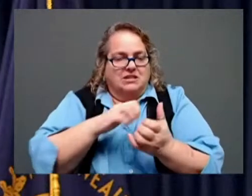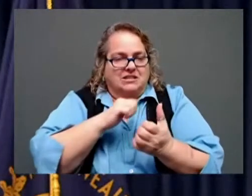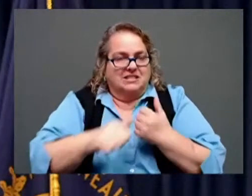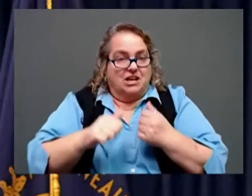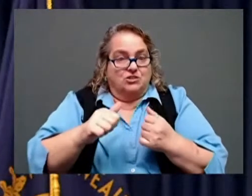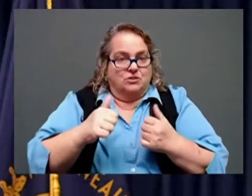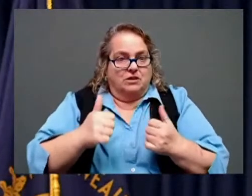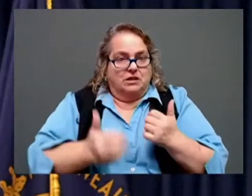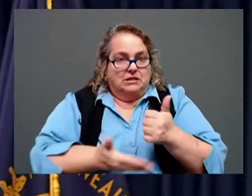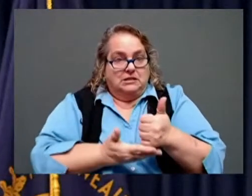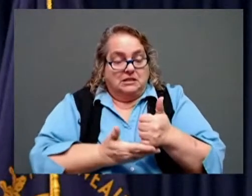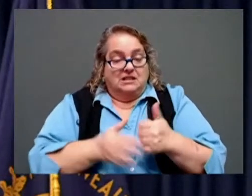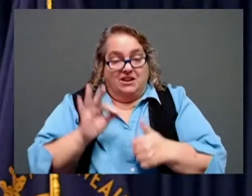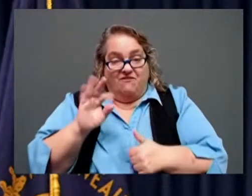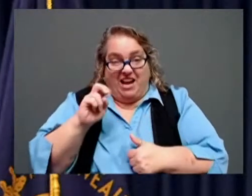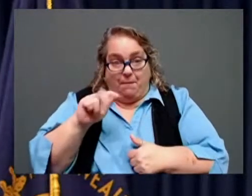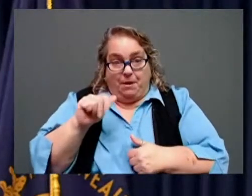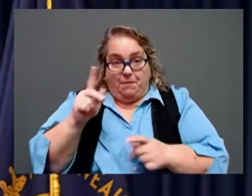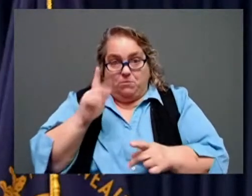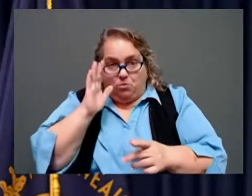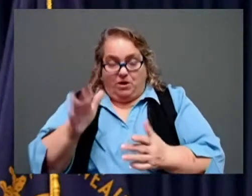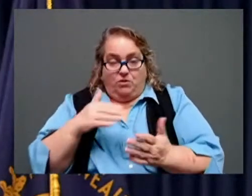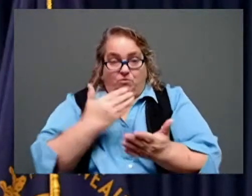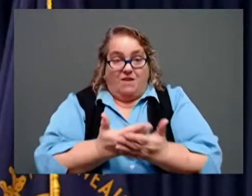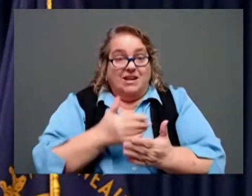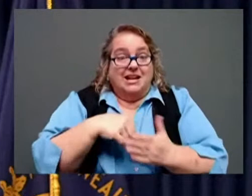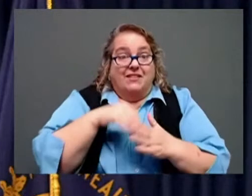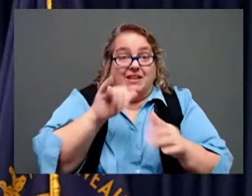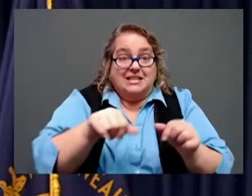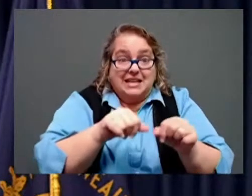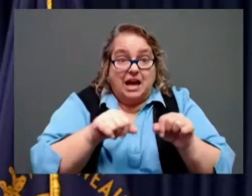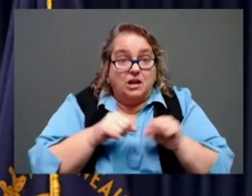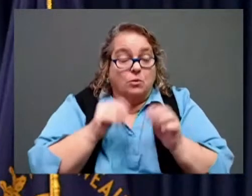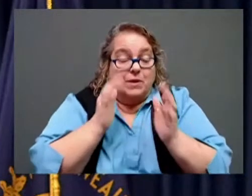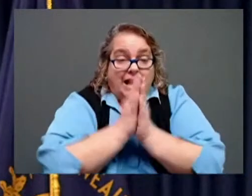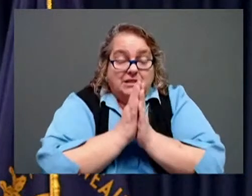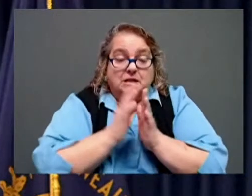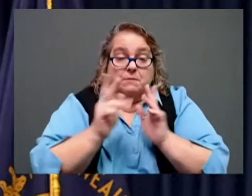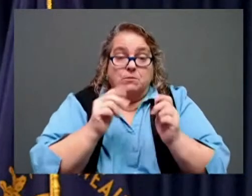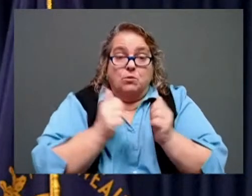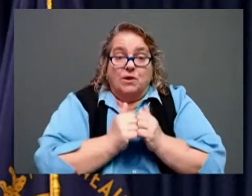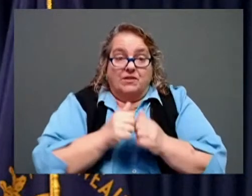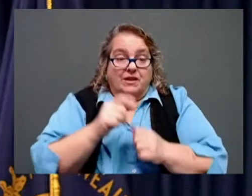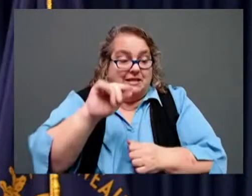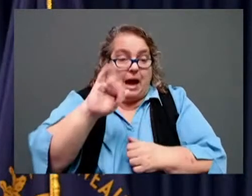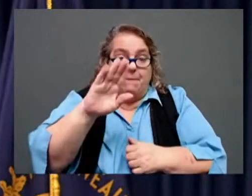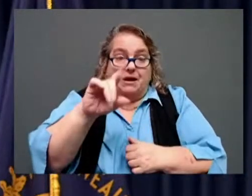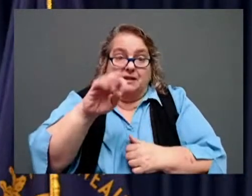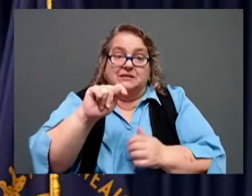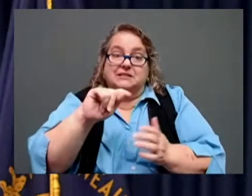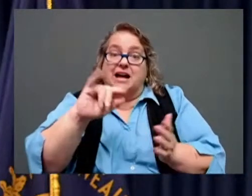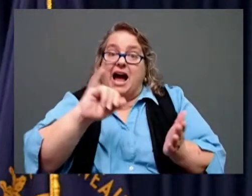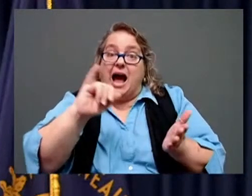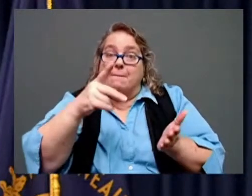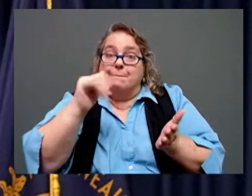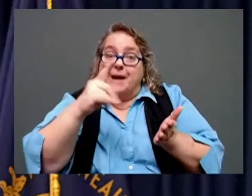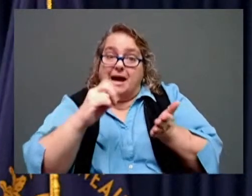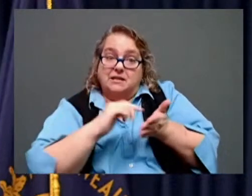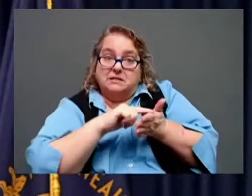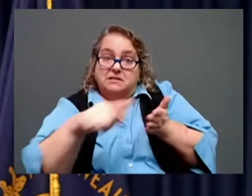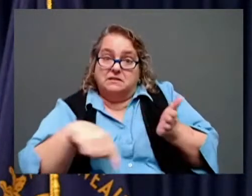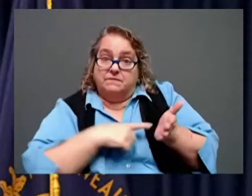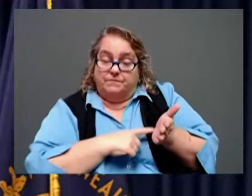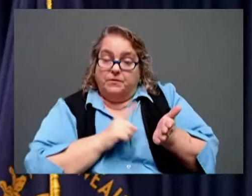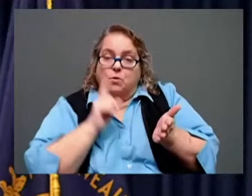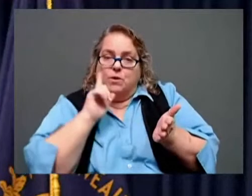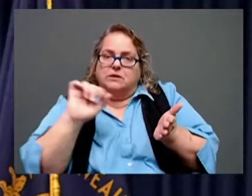way. In these counties, what we've asked for are people on the ground with the tablets, like we saw in the West, that can go door to door, and we can let people know